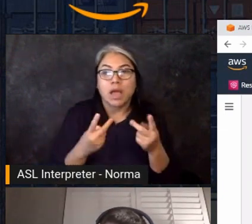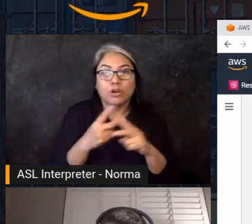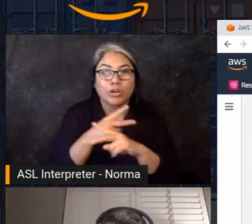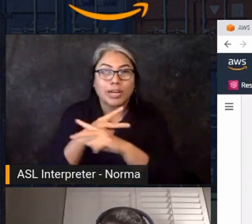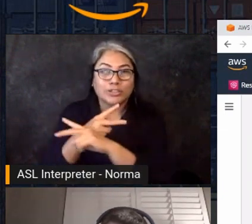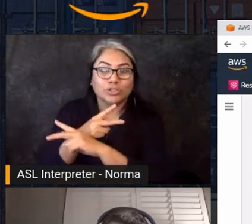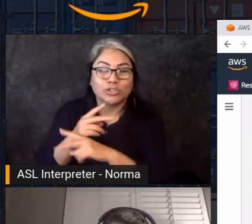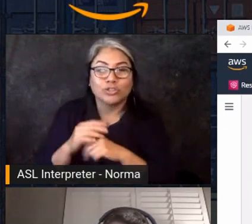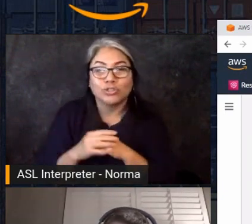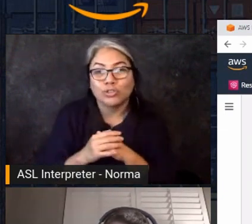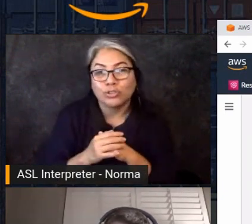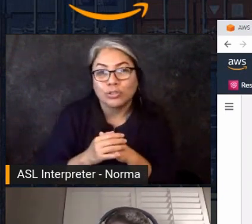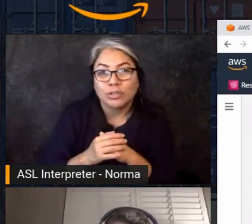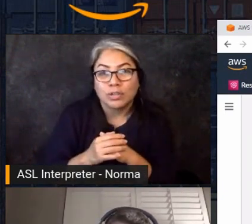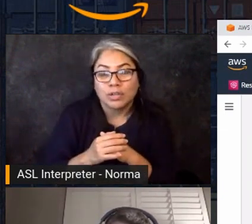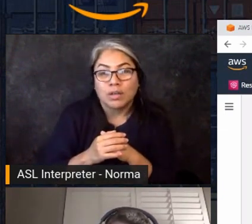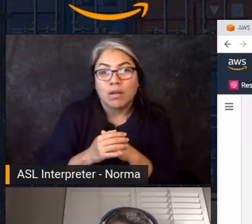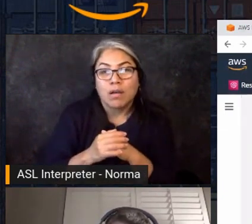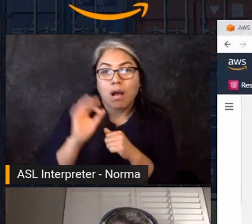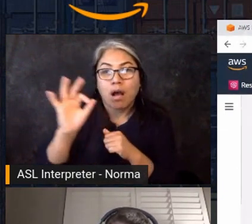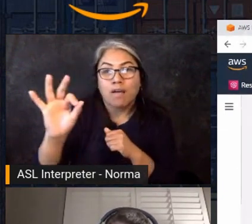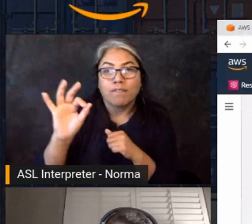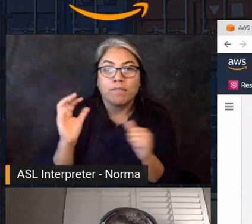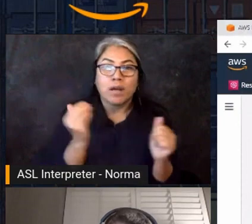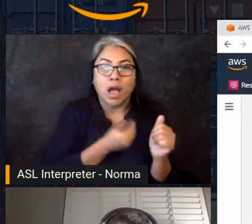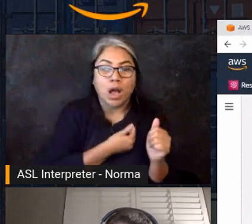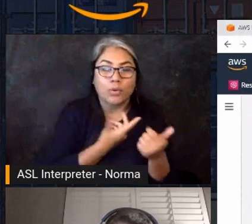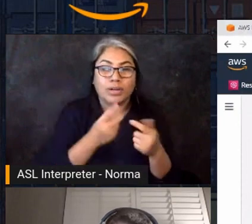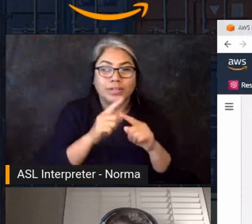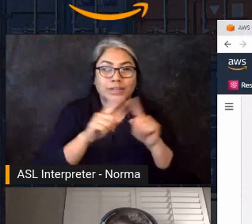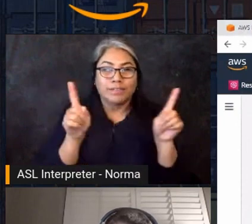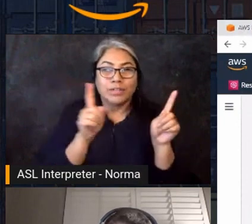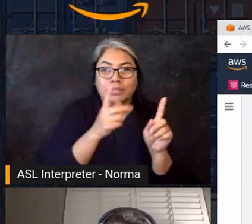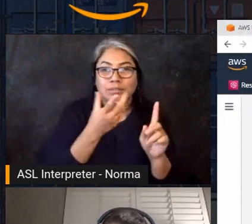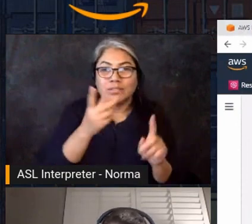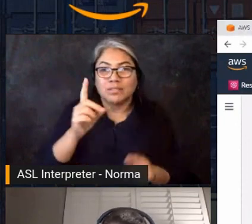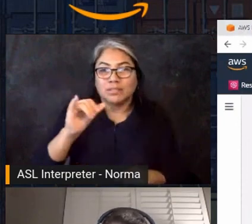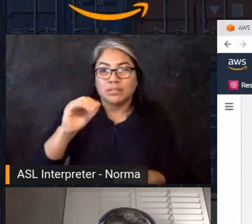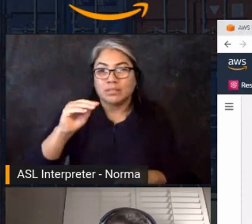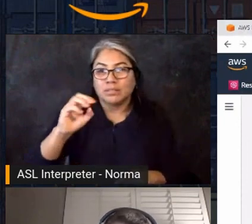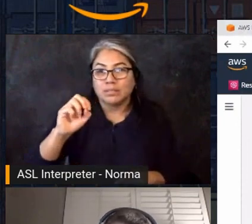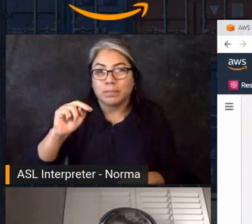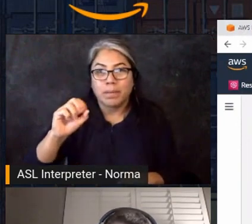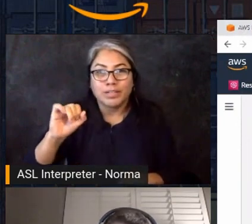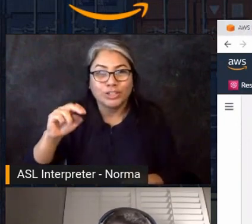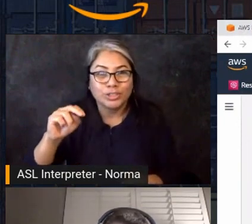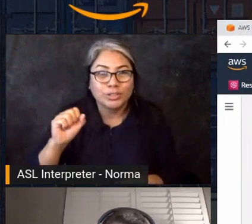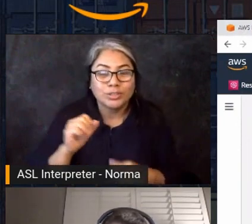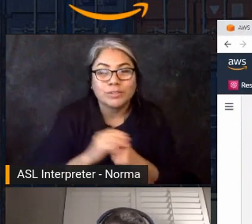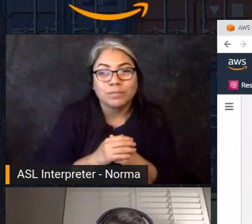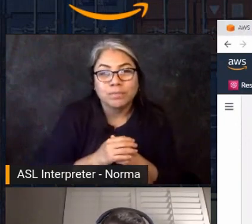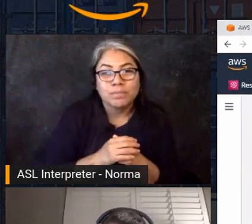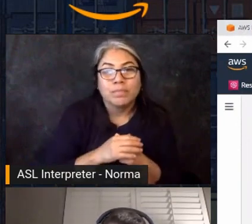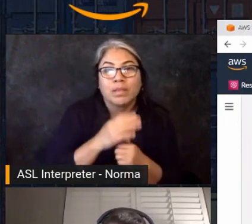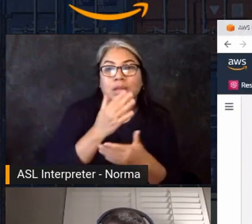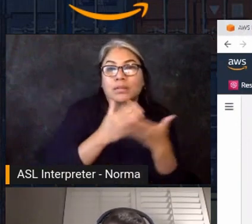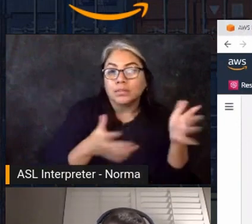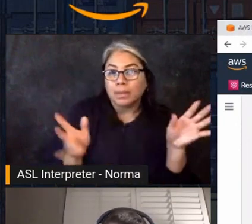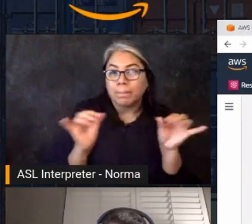And what we can do here is, we have 131 metrics. We can sort it by just